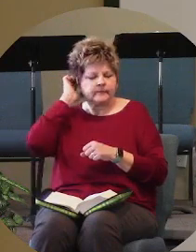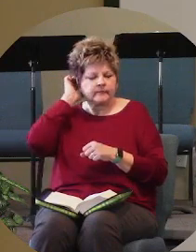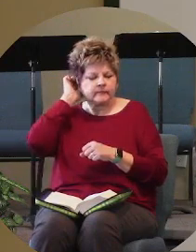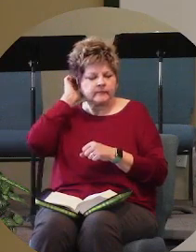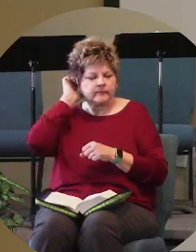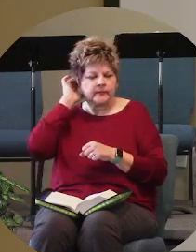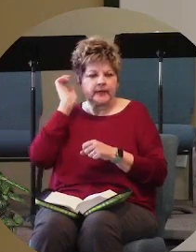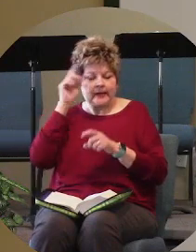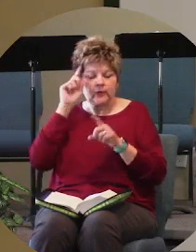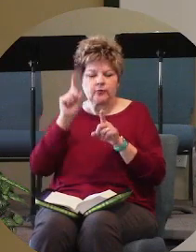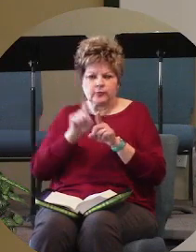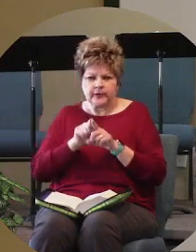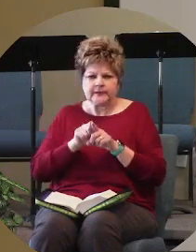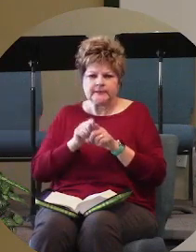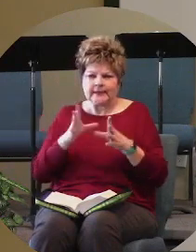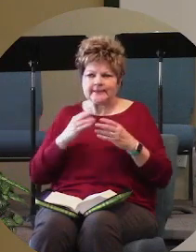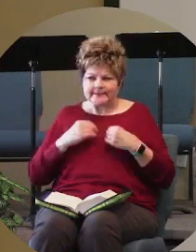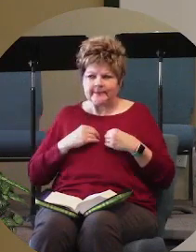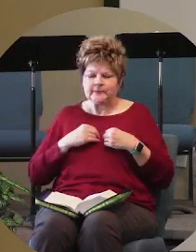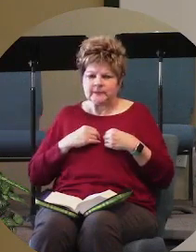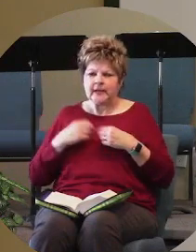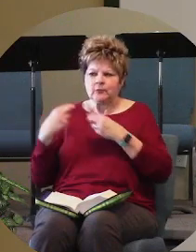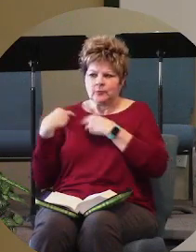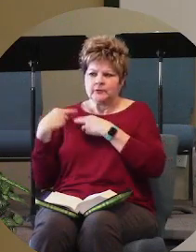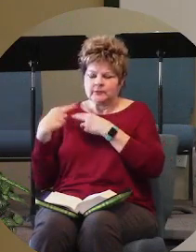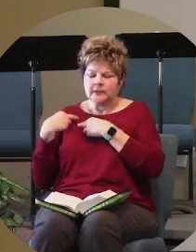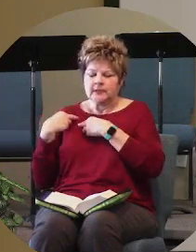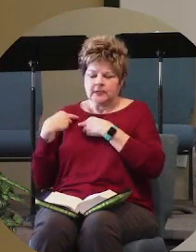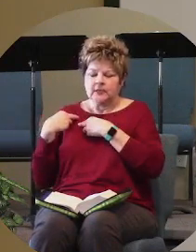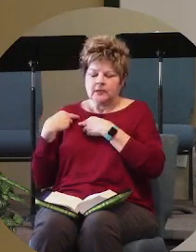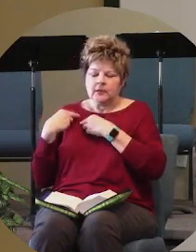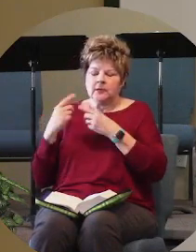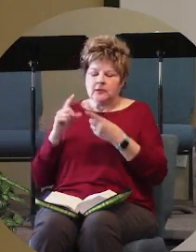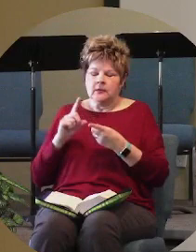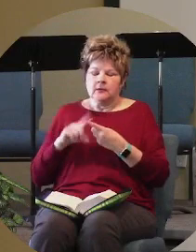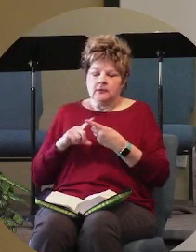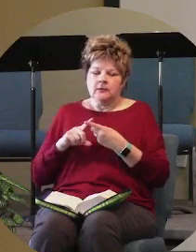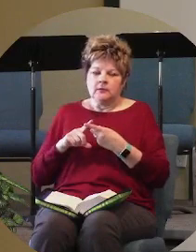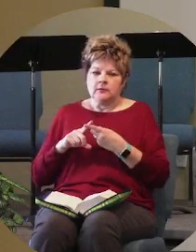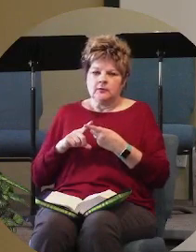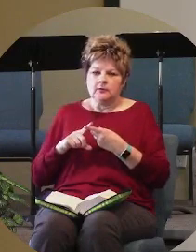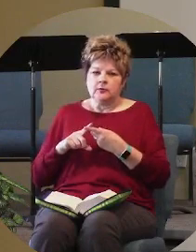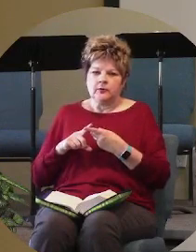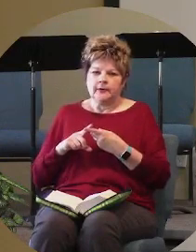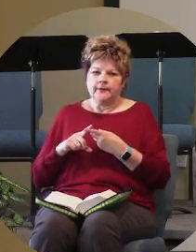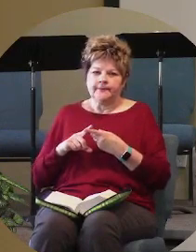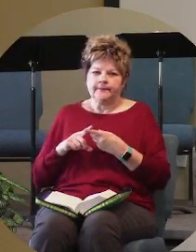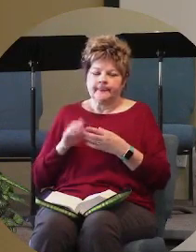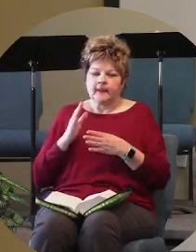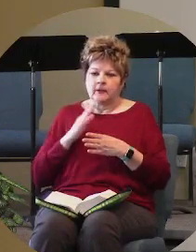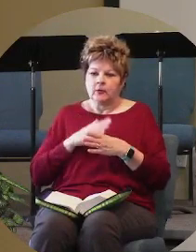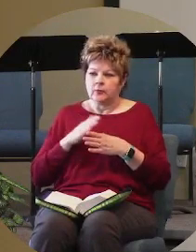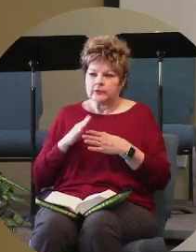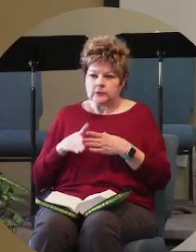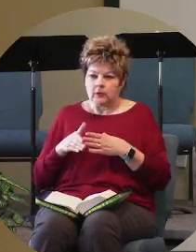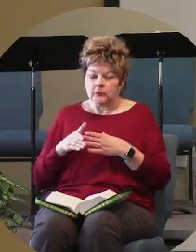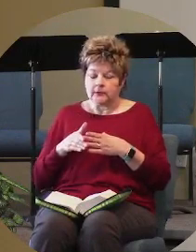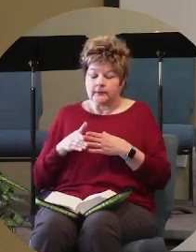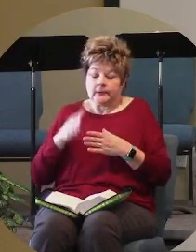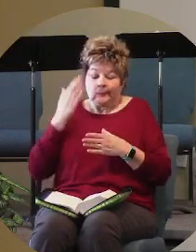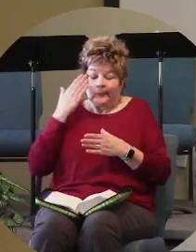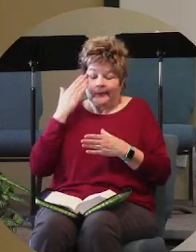and agrees and undertakes that responsibility to an outcome that often we're not privy